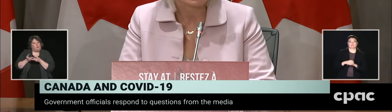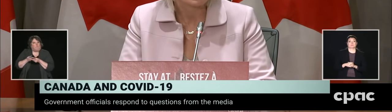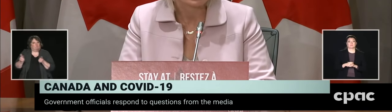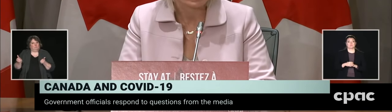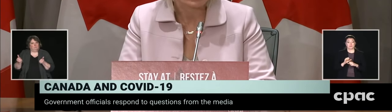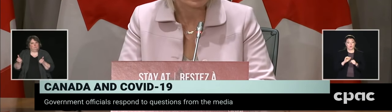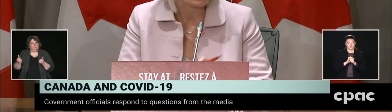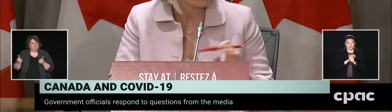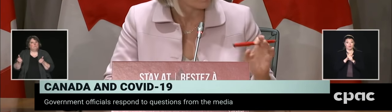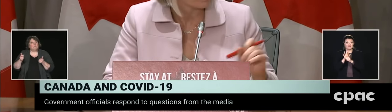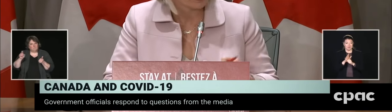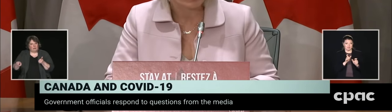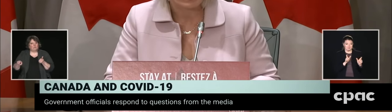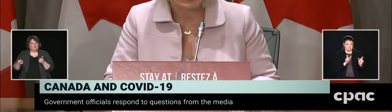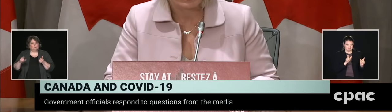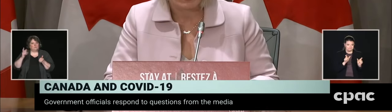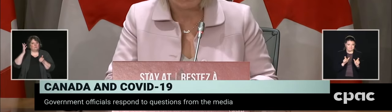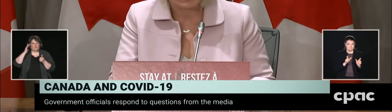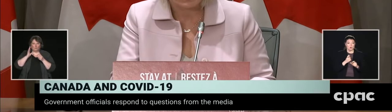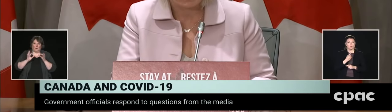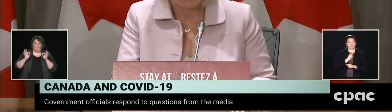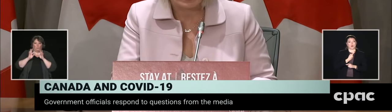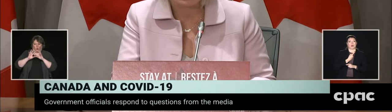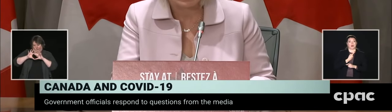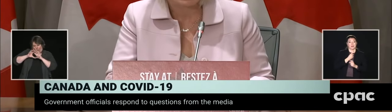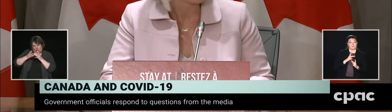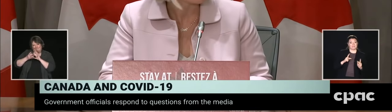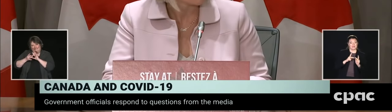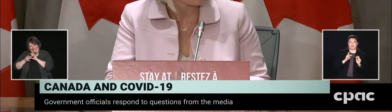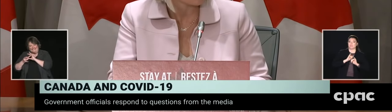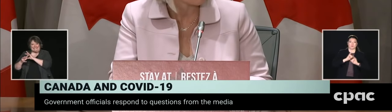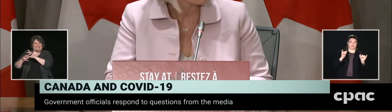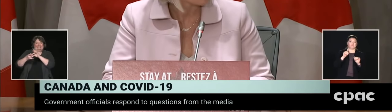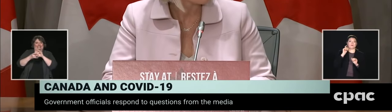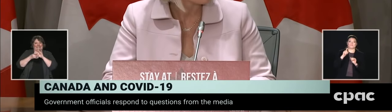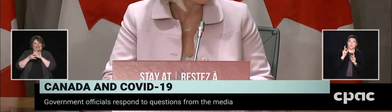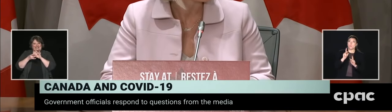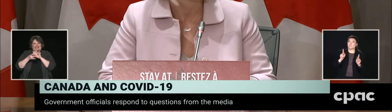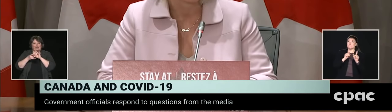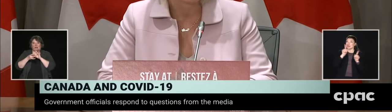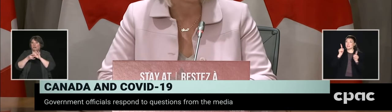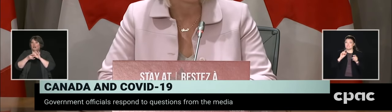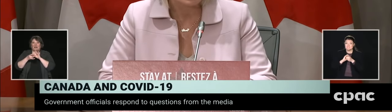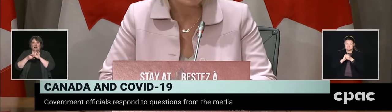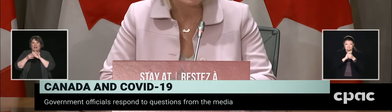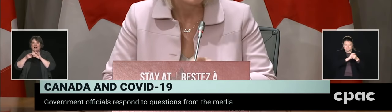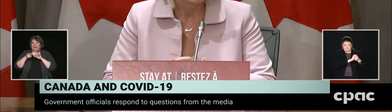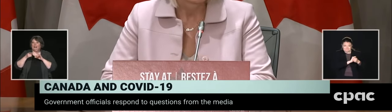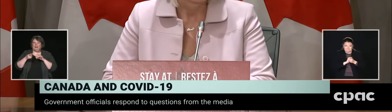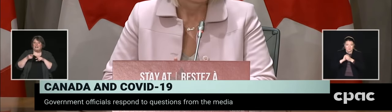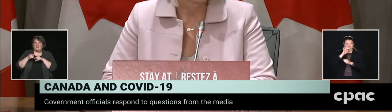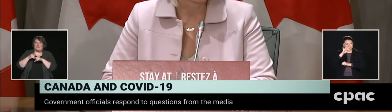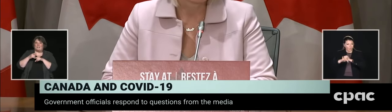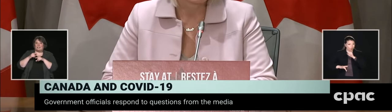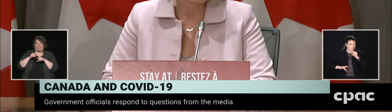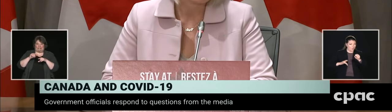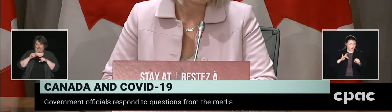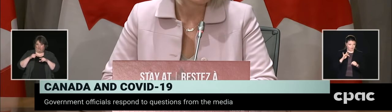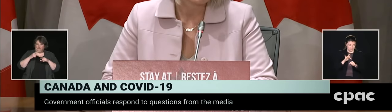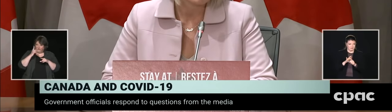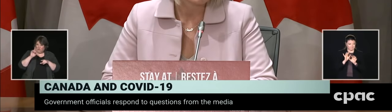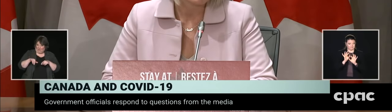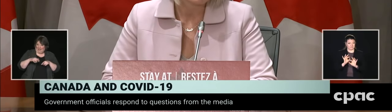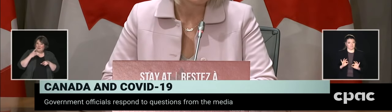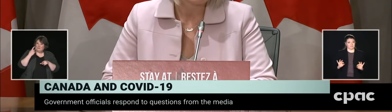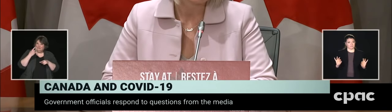all across the country. And you heard Minister Bains reference that if we don't need all the ventilators, they would go to another country. These are the kinds of